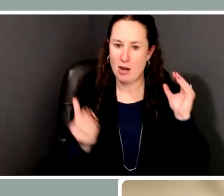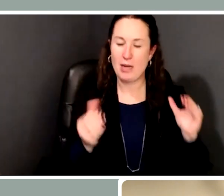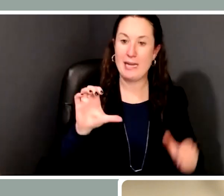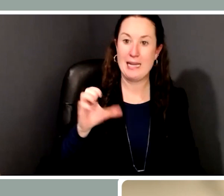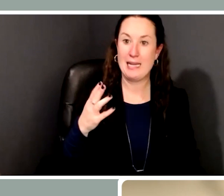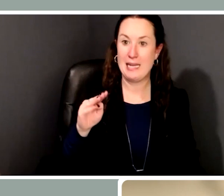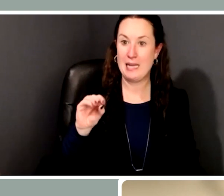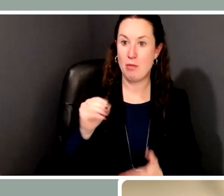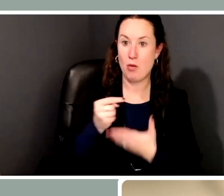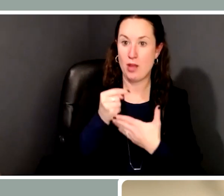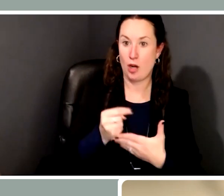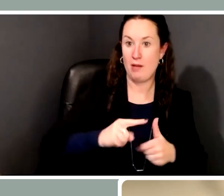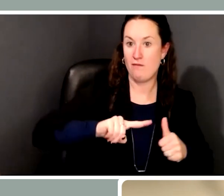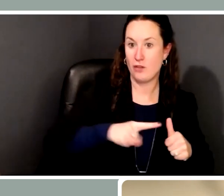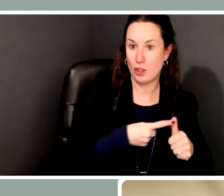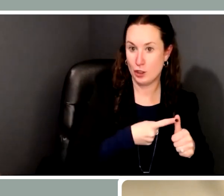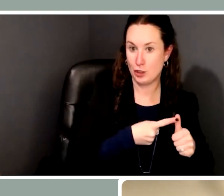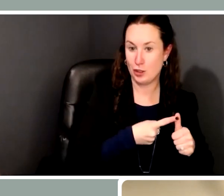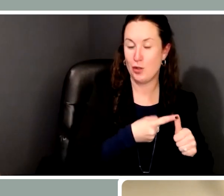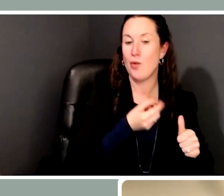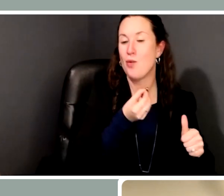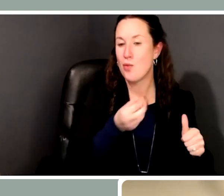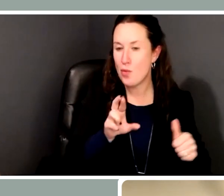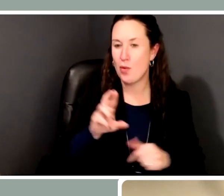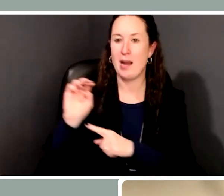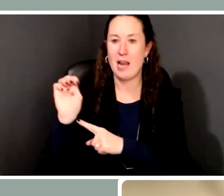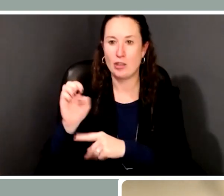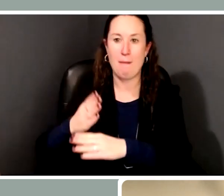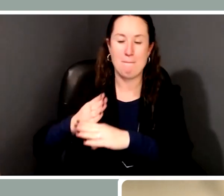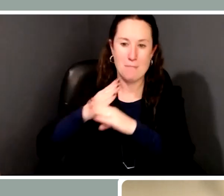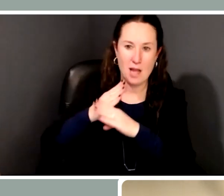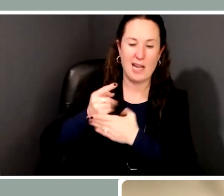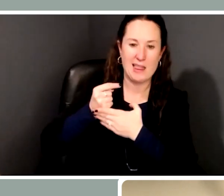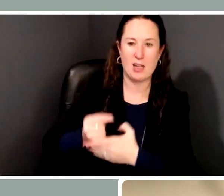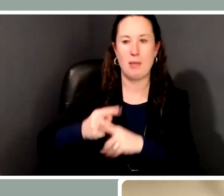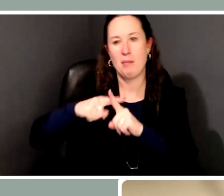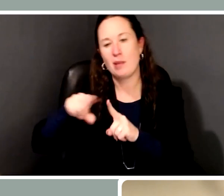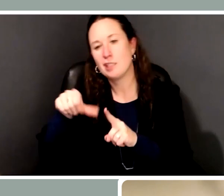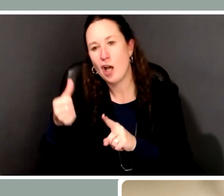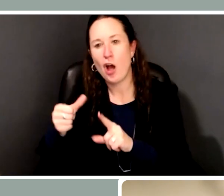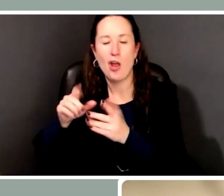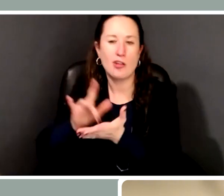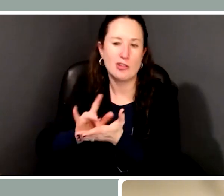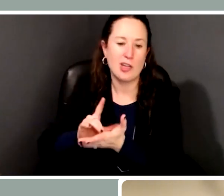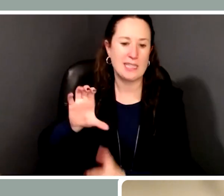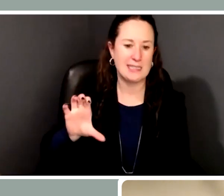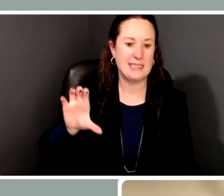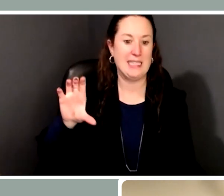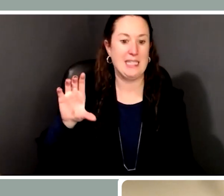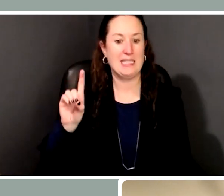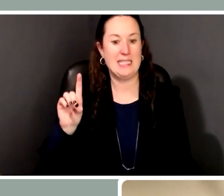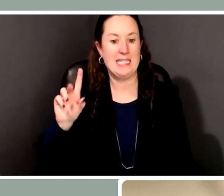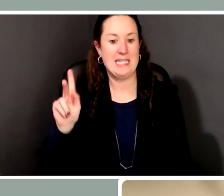chemotherapy first or estrogen blocking therapy plus this class of drugs known as CDK4/6 inhibitors. So these drugs like